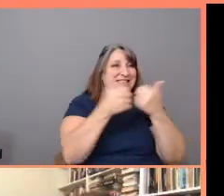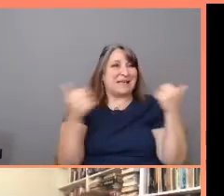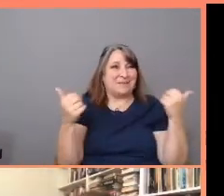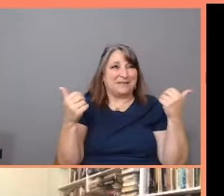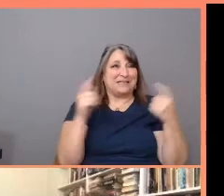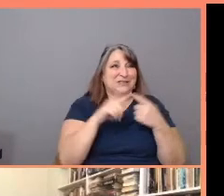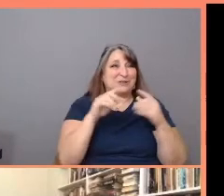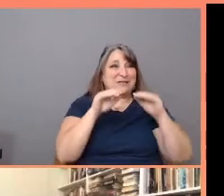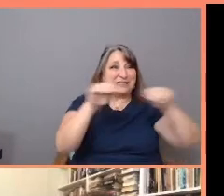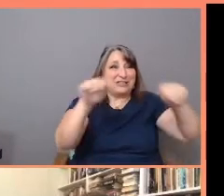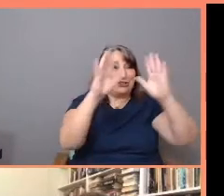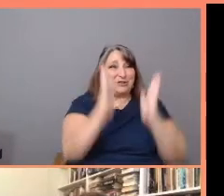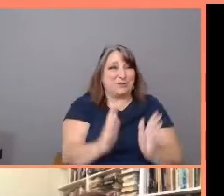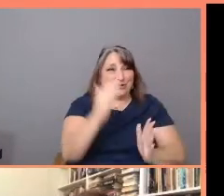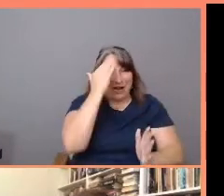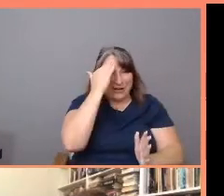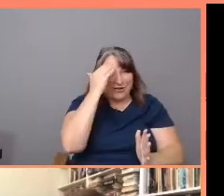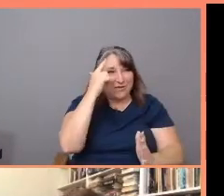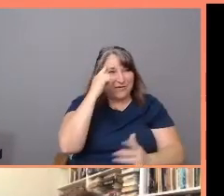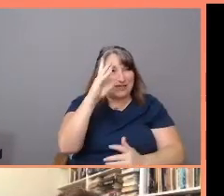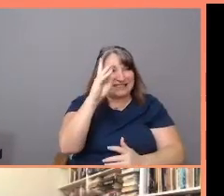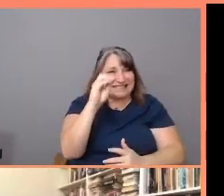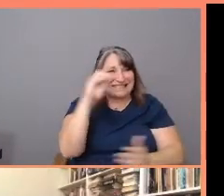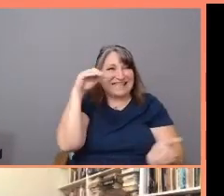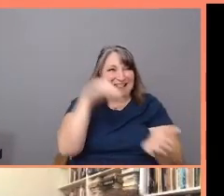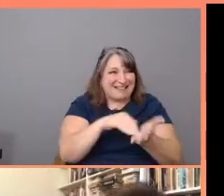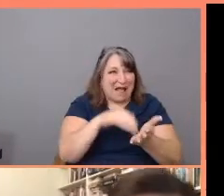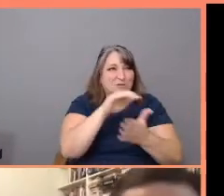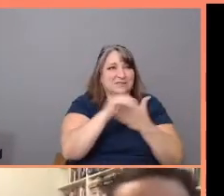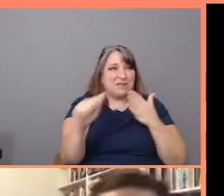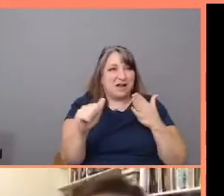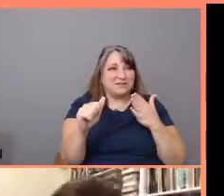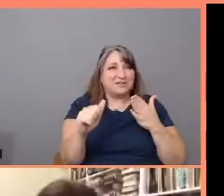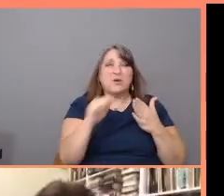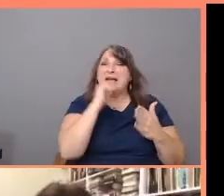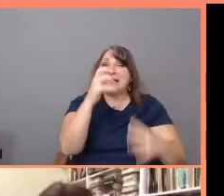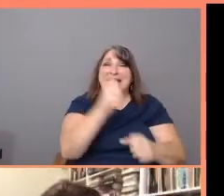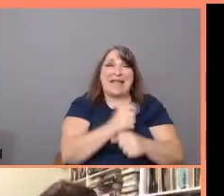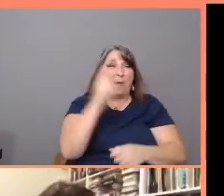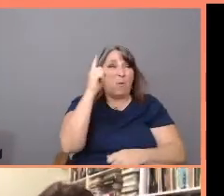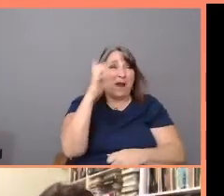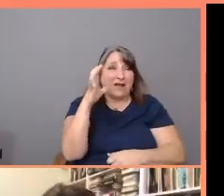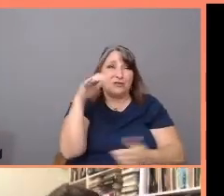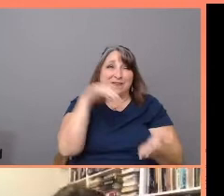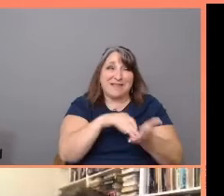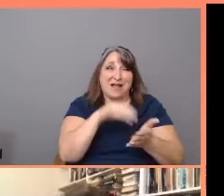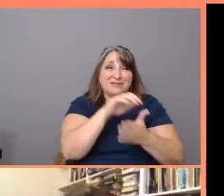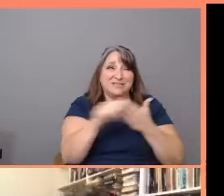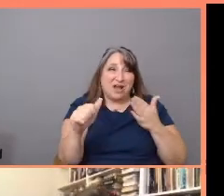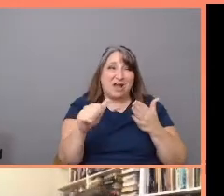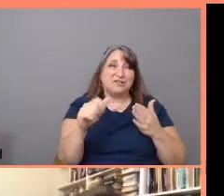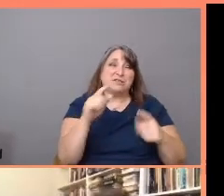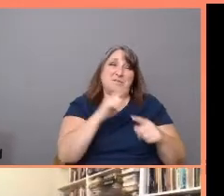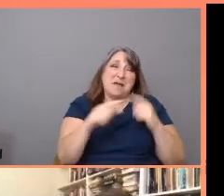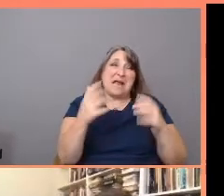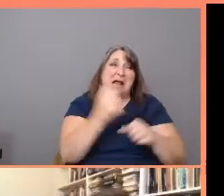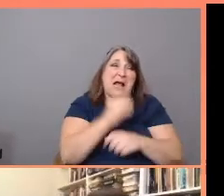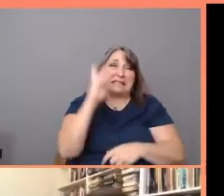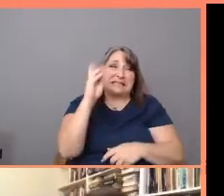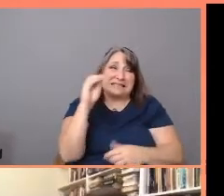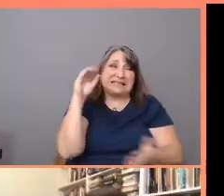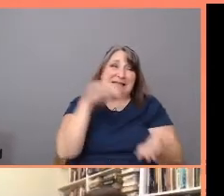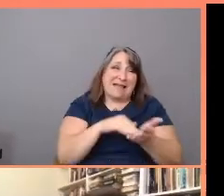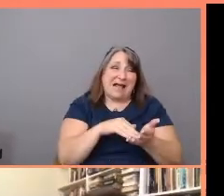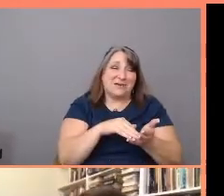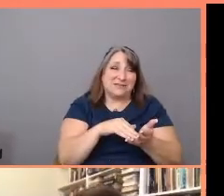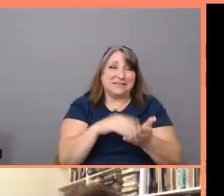knew for $60,000. So while I didn't quite get that $100,000, I got a lot closer to it. And I